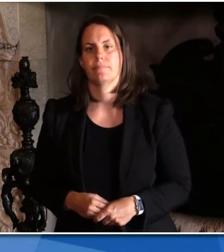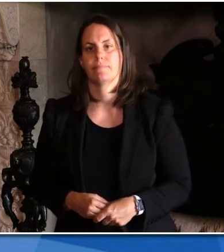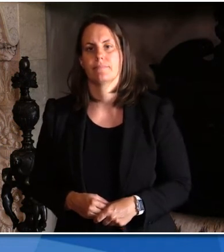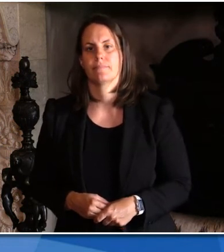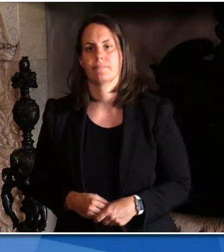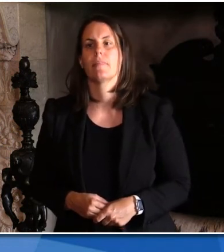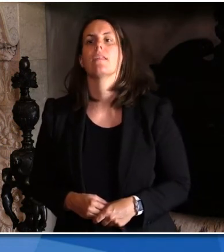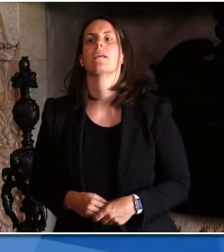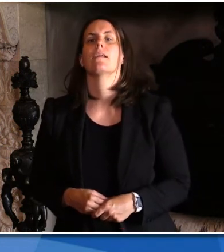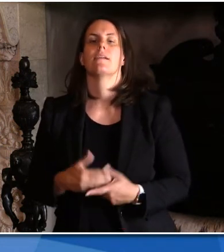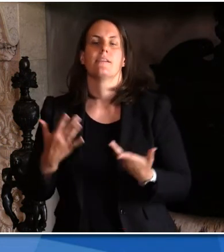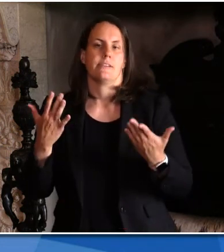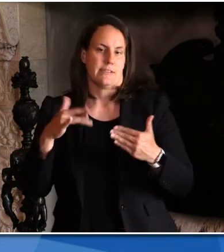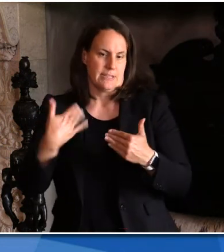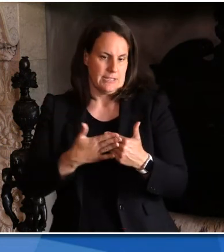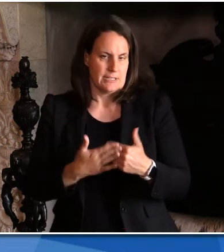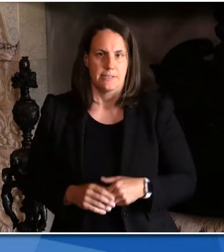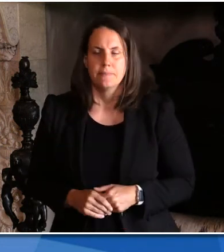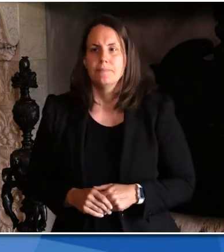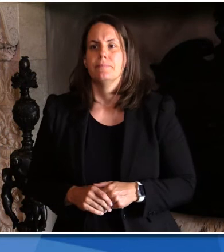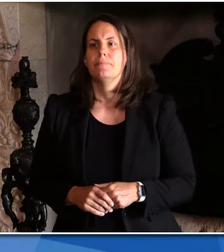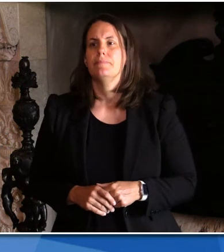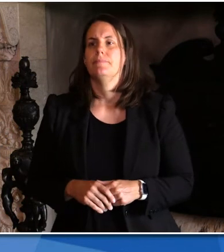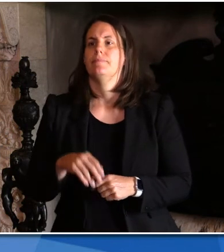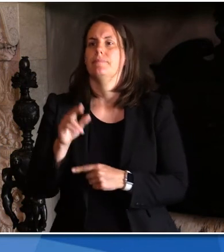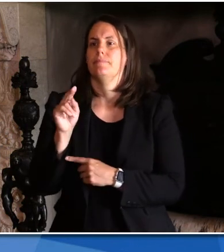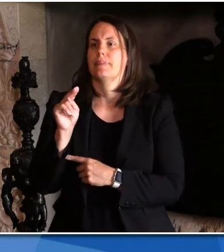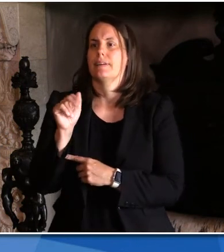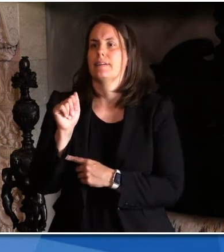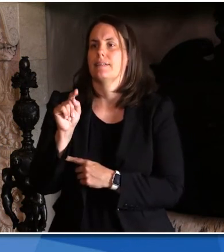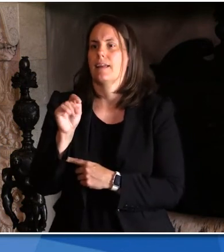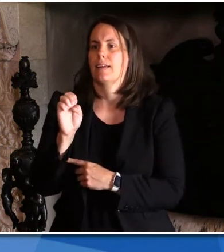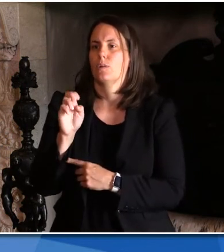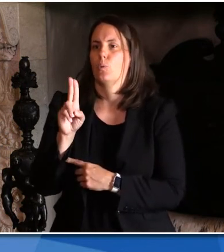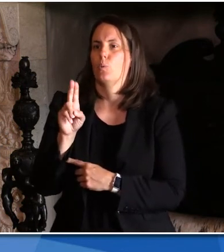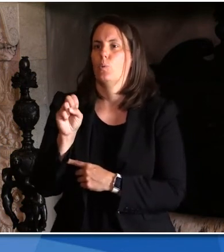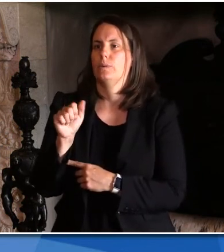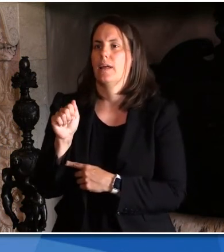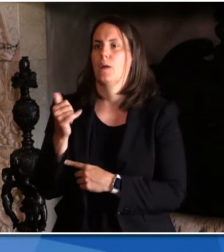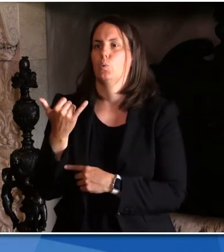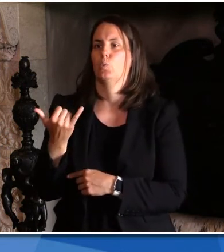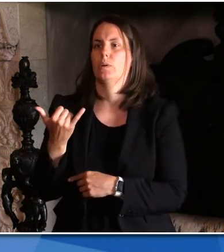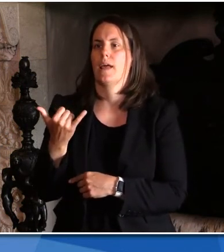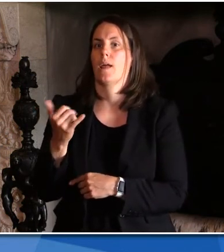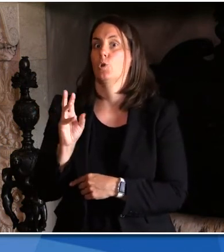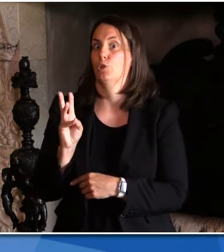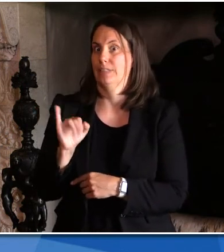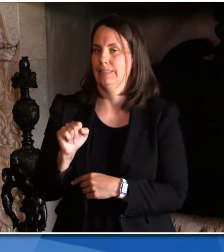We'll move on then to Maddie Heim from USA Today Network, Wisconsin. Maddie?